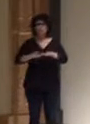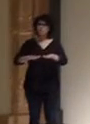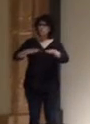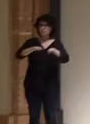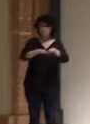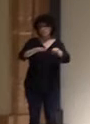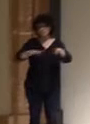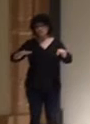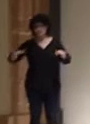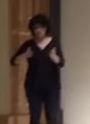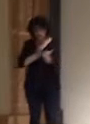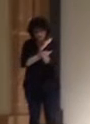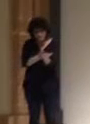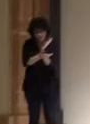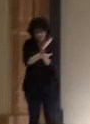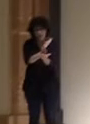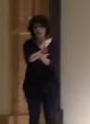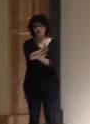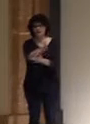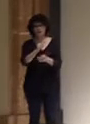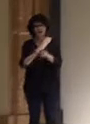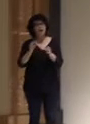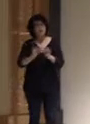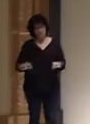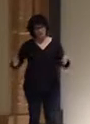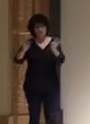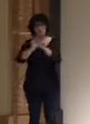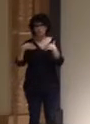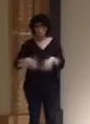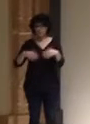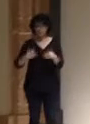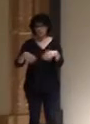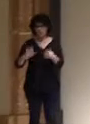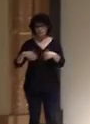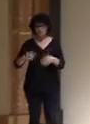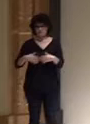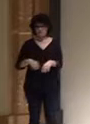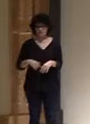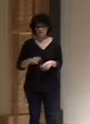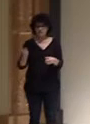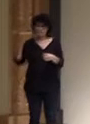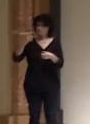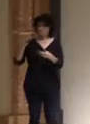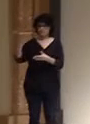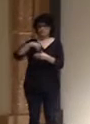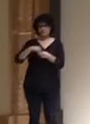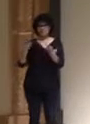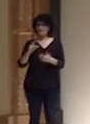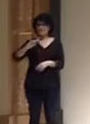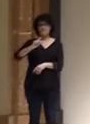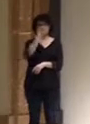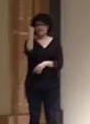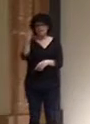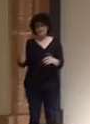is very important that we, who are on the first group, win against the second group. And also because of that, it is so